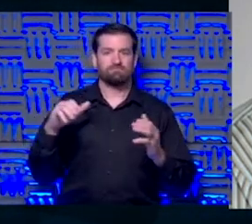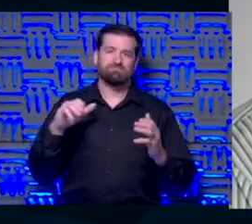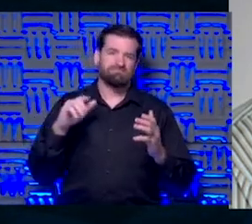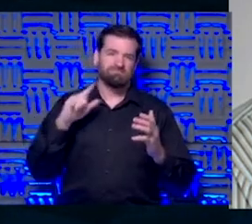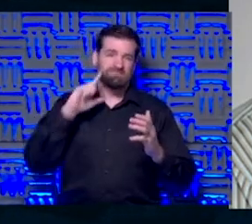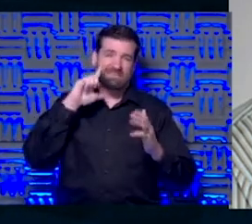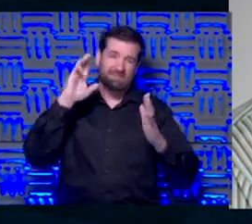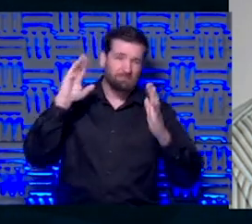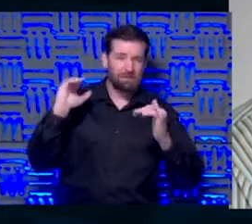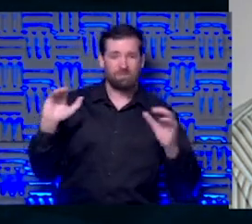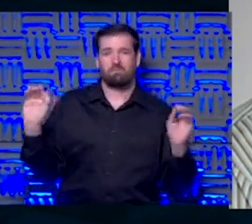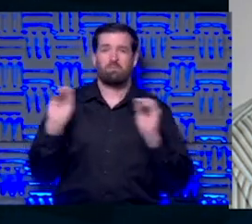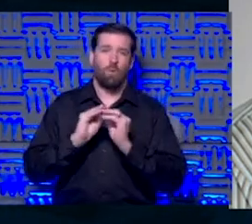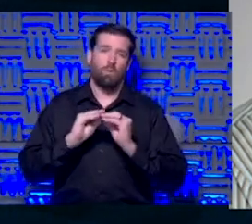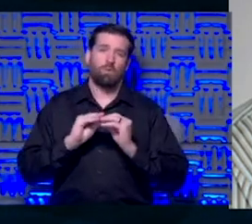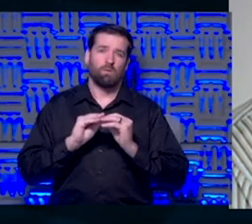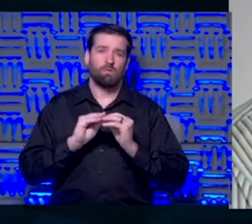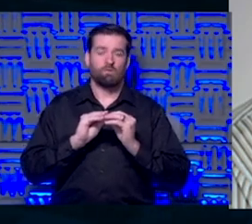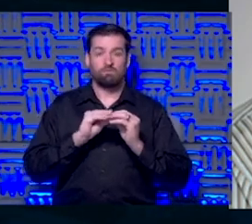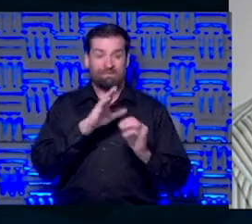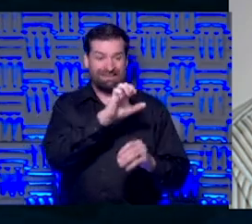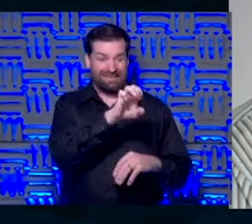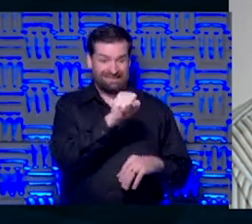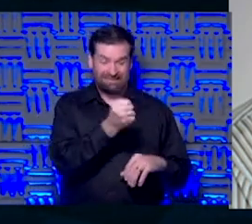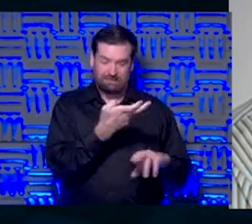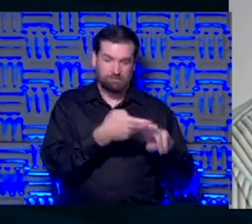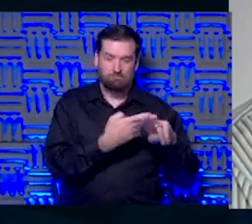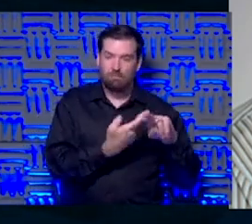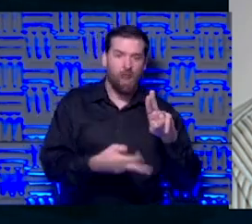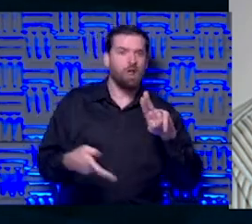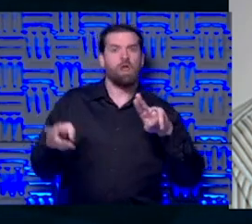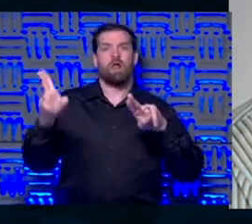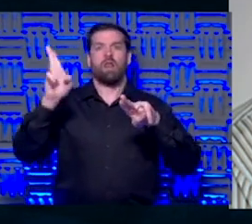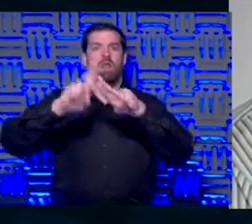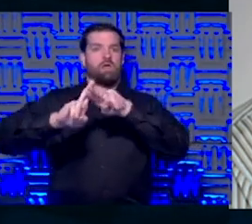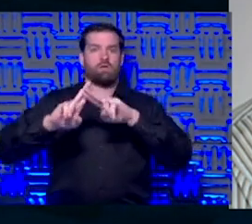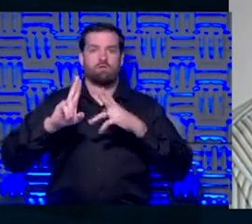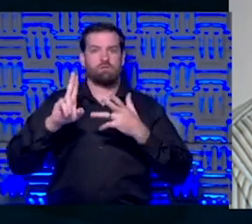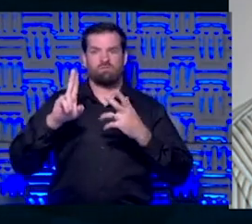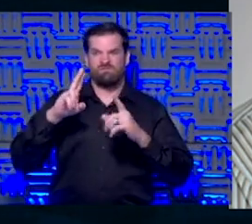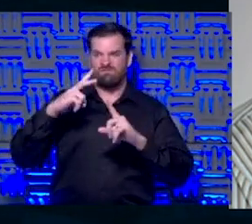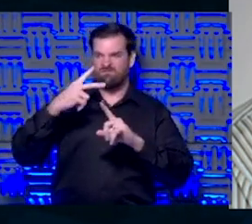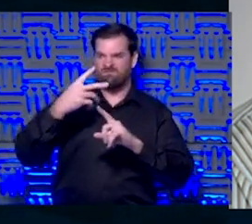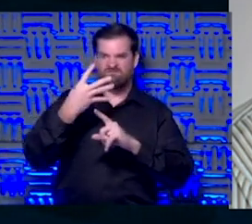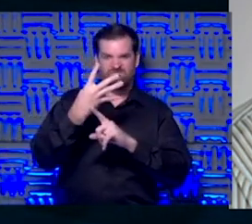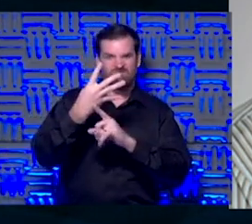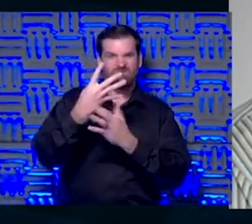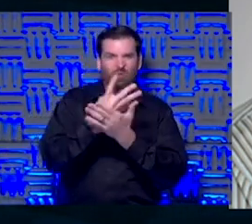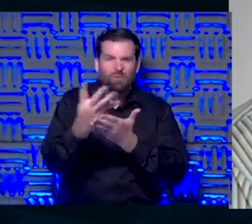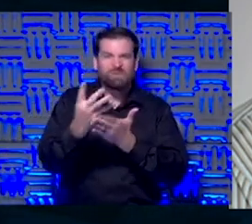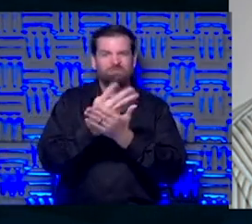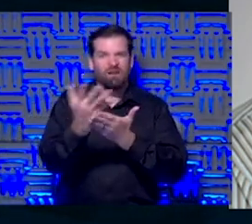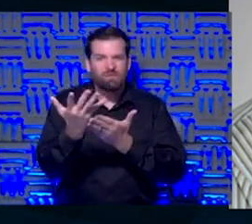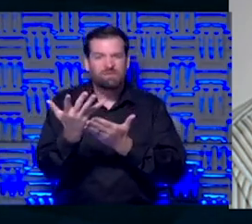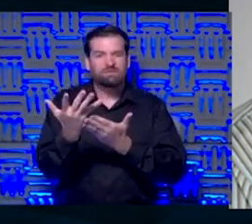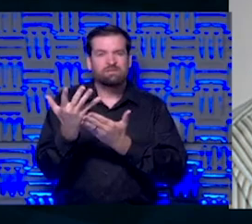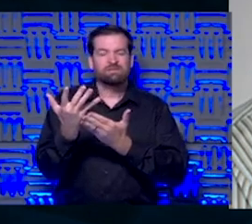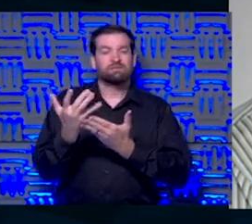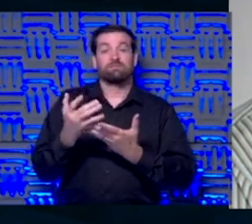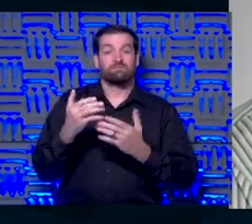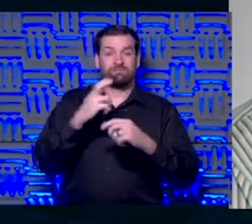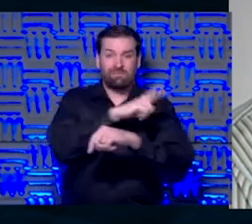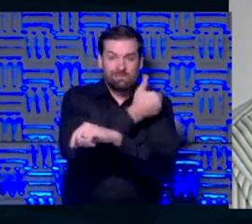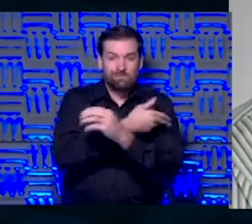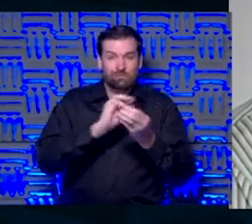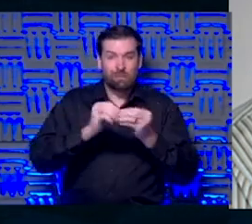at this point with the number of increased cases we've had in the last 4 to 5 weeks, and with the hospital numbers going